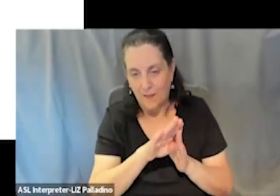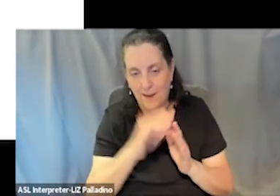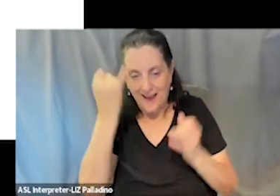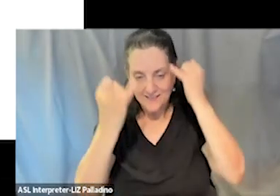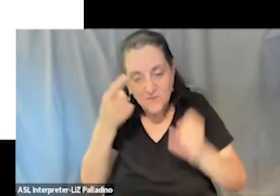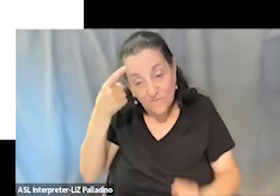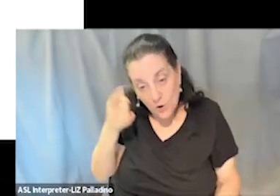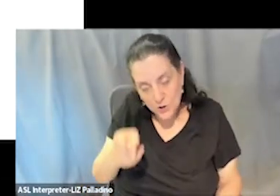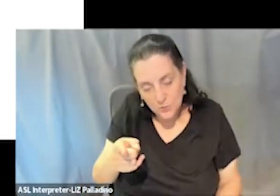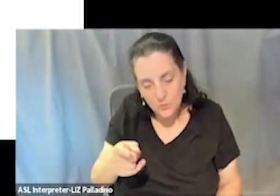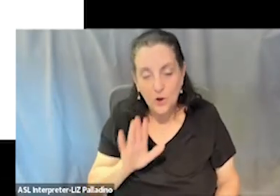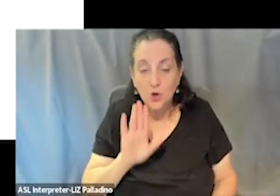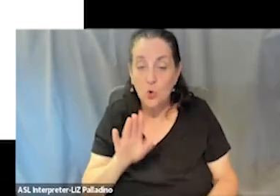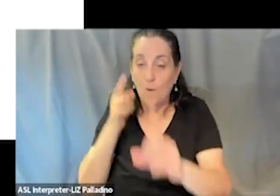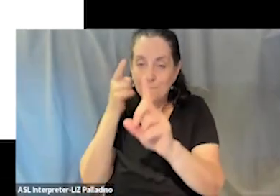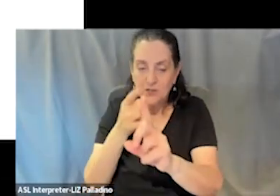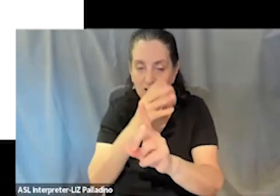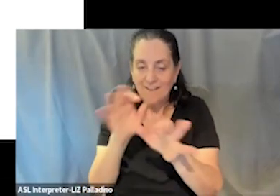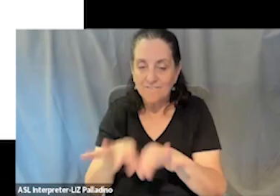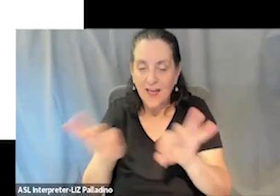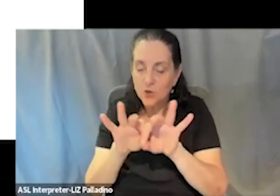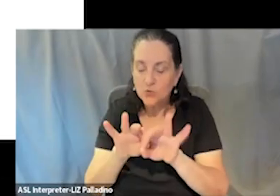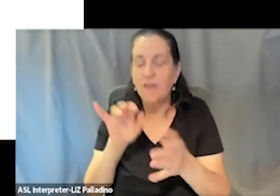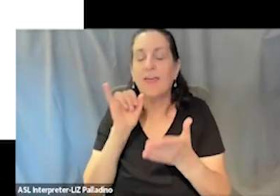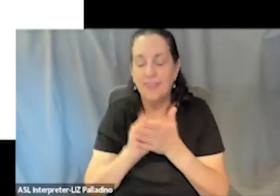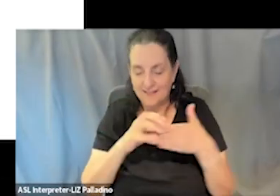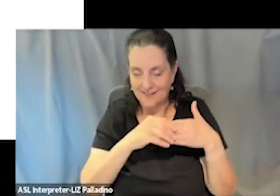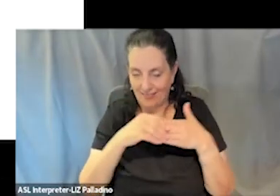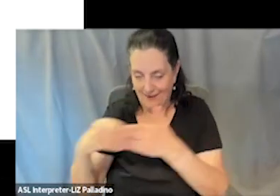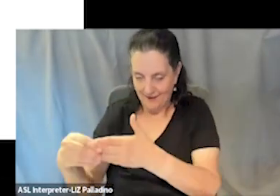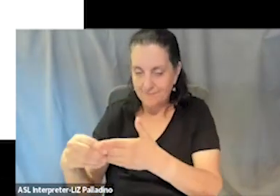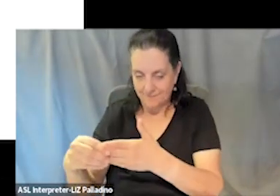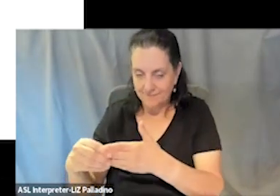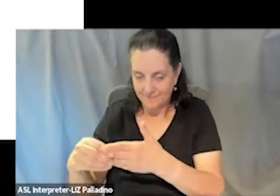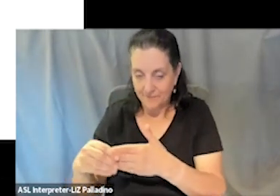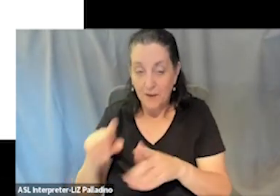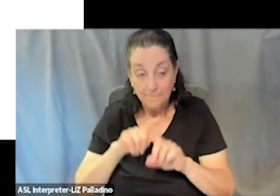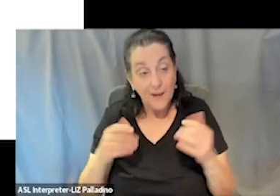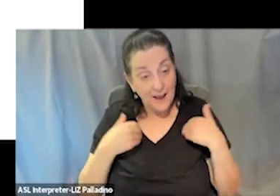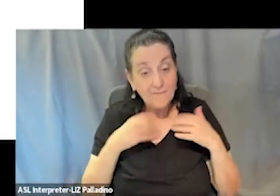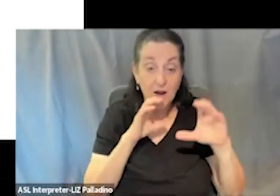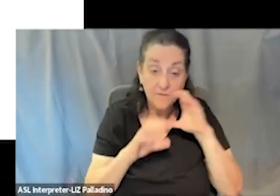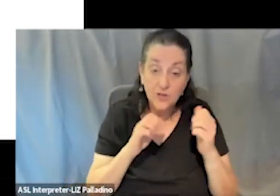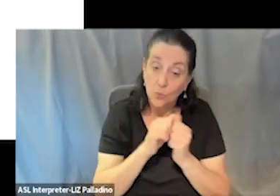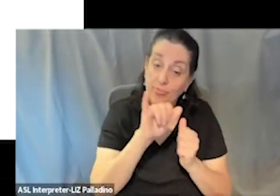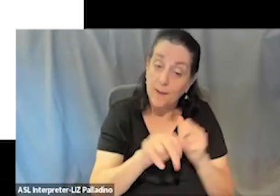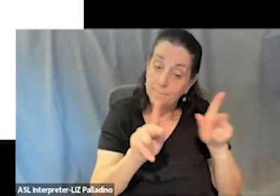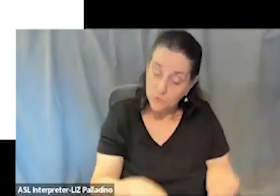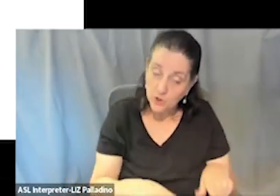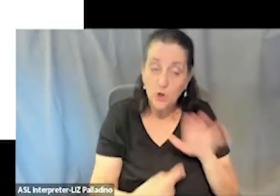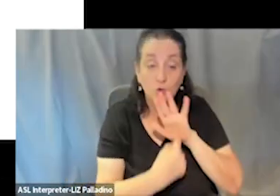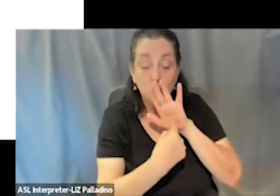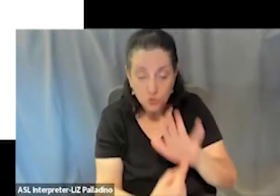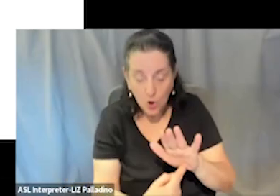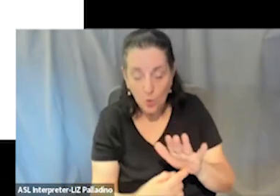mission and your values will always remain the guardrails. But again, the idea is to have a conversation where you can present your actual